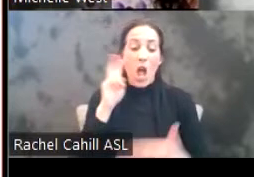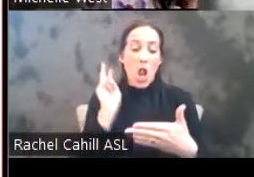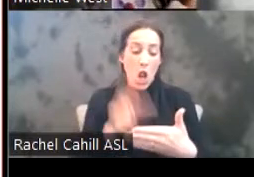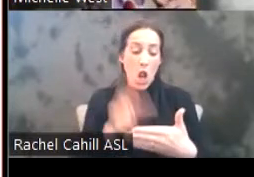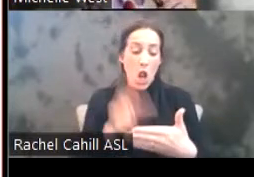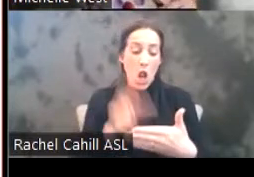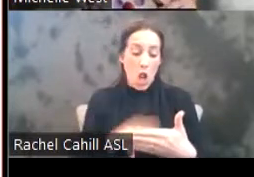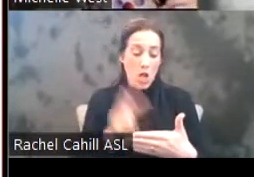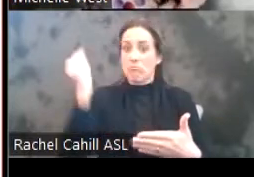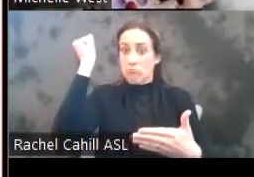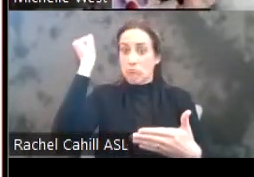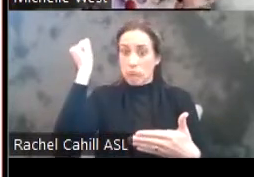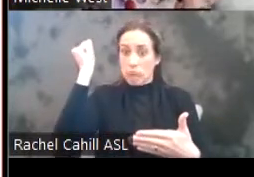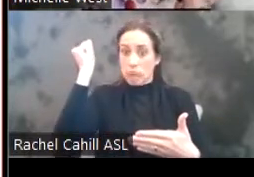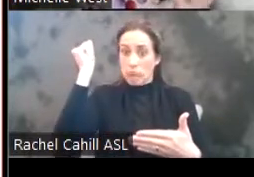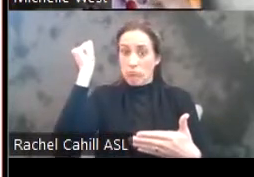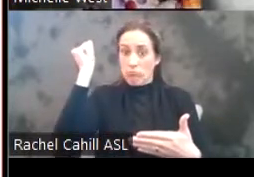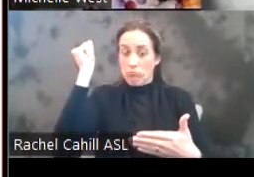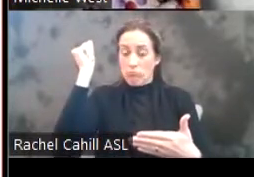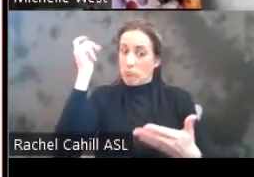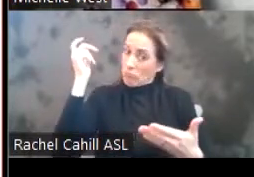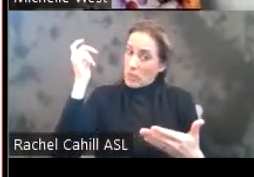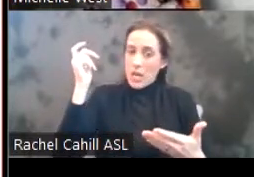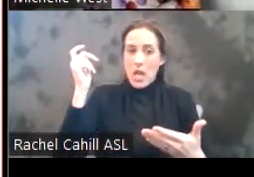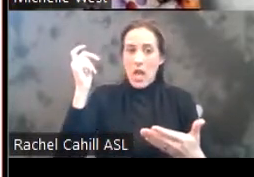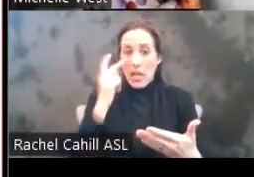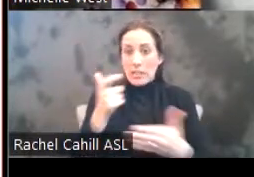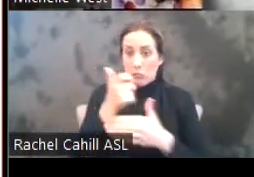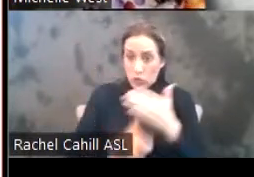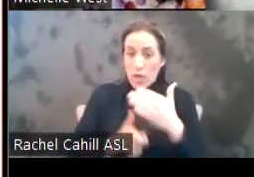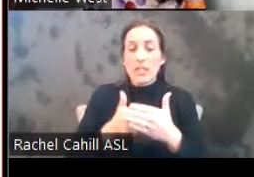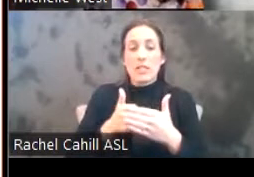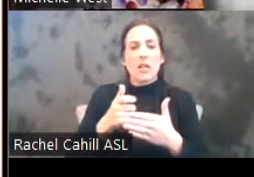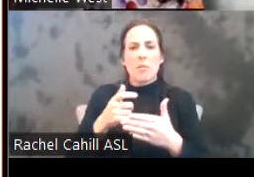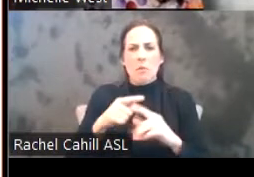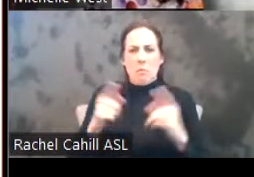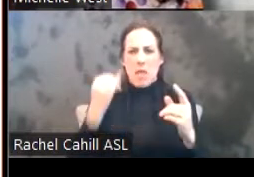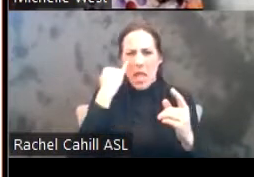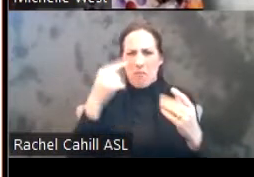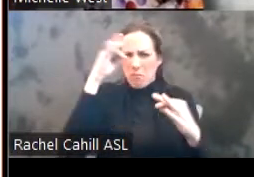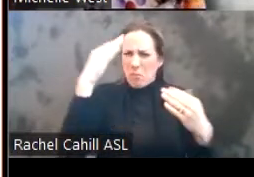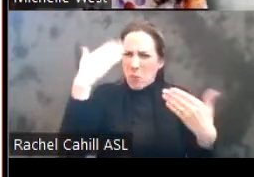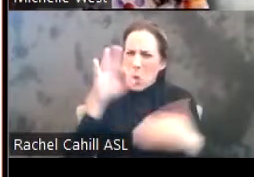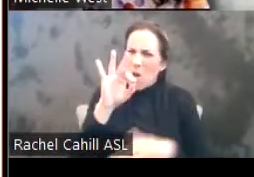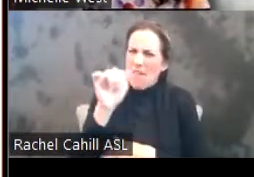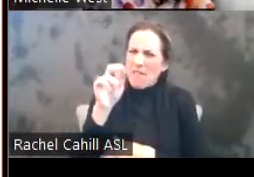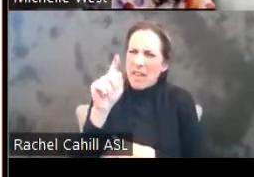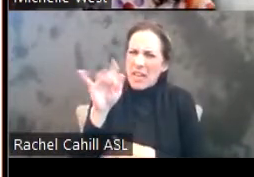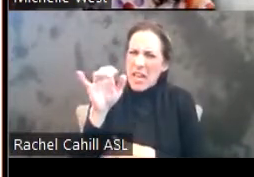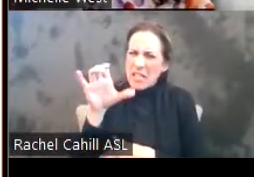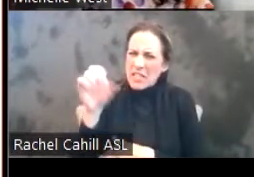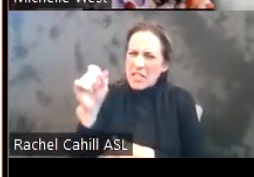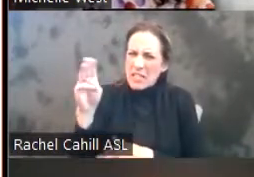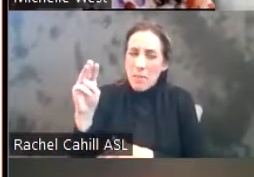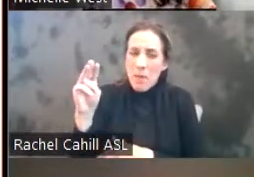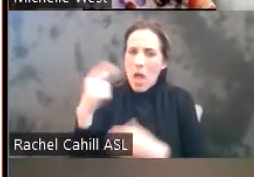get, then I see prices. If I don't know what Fantastic Sam's is, I don't know that it's haircuts. I see